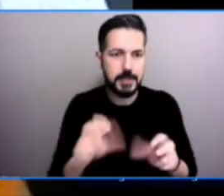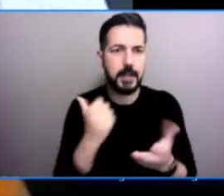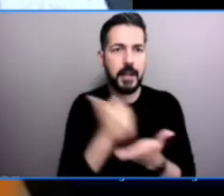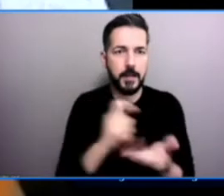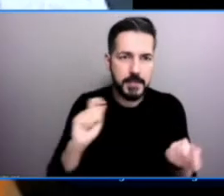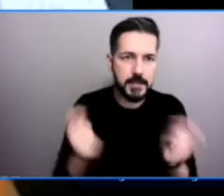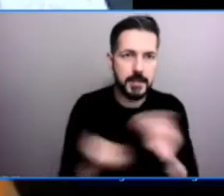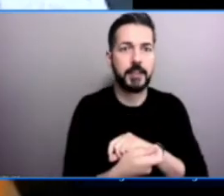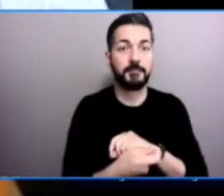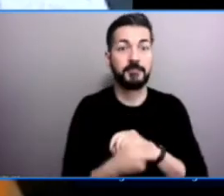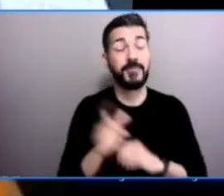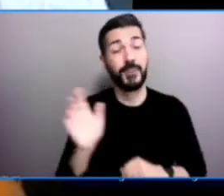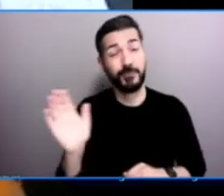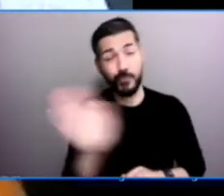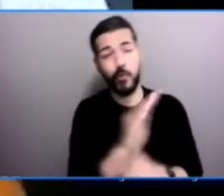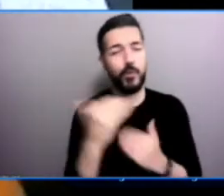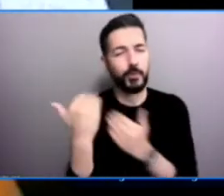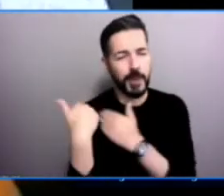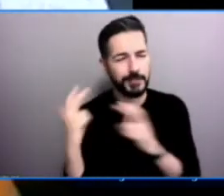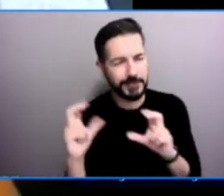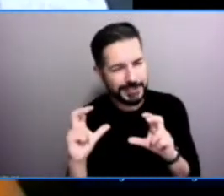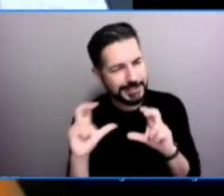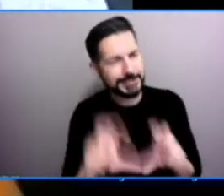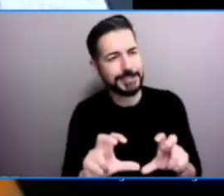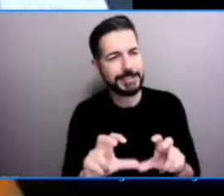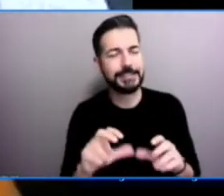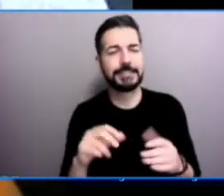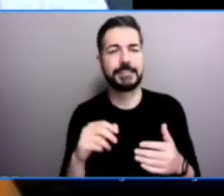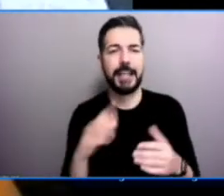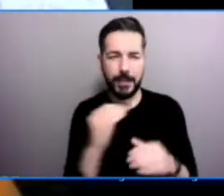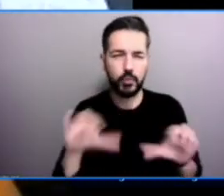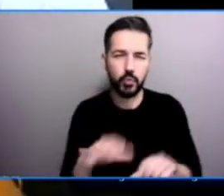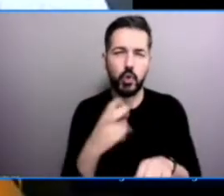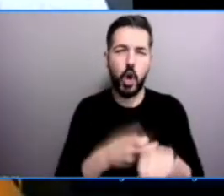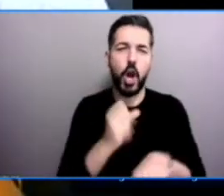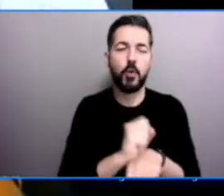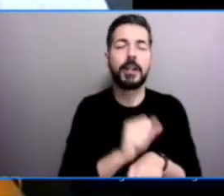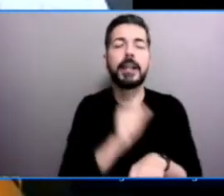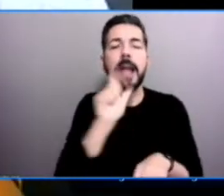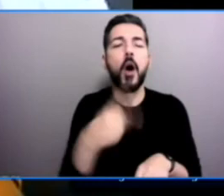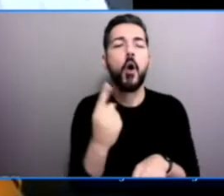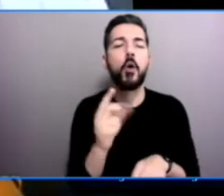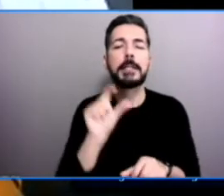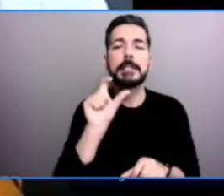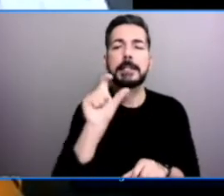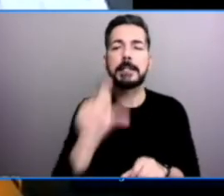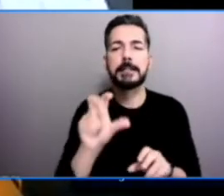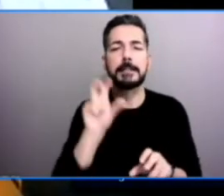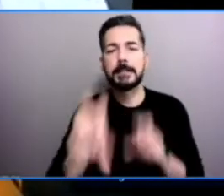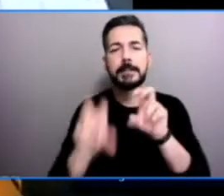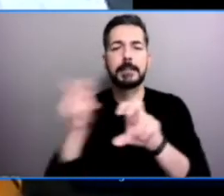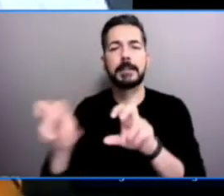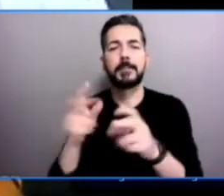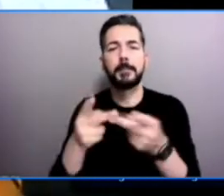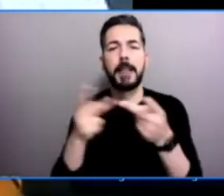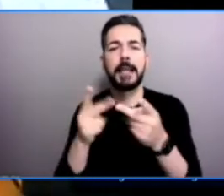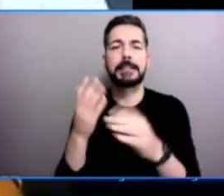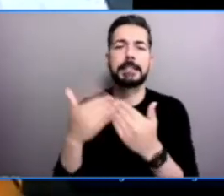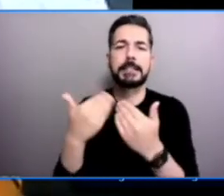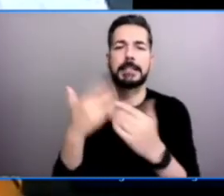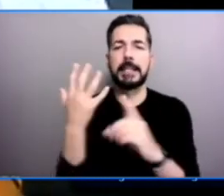need to invest in the spaces where people are harmed the most by systems and the government. And that's the biggest thing, is that you